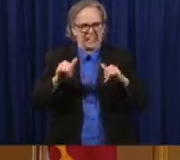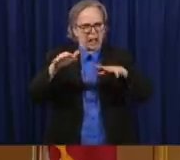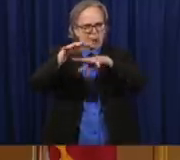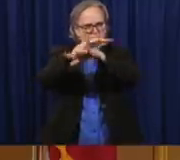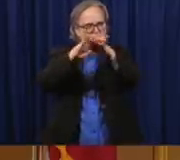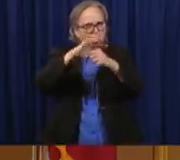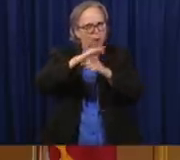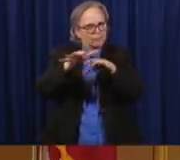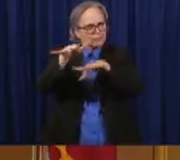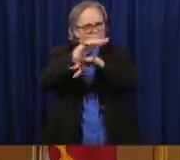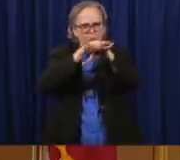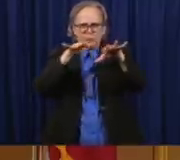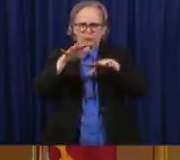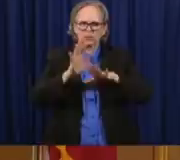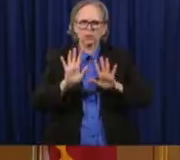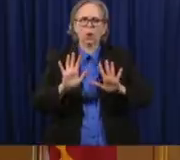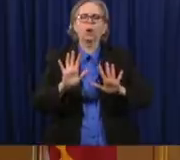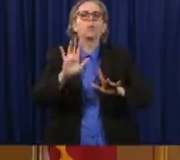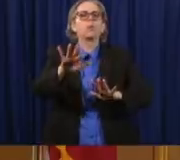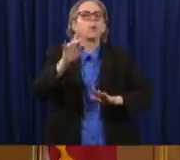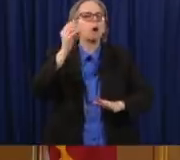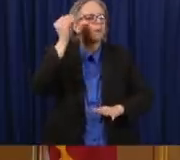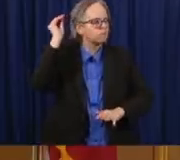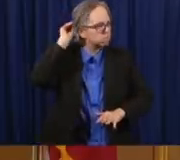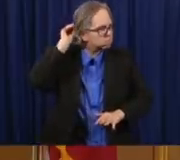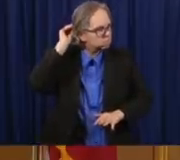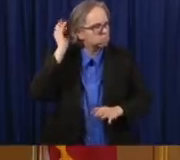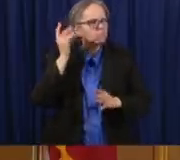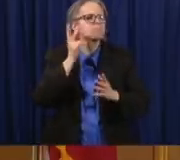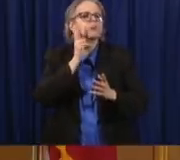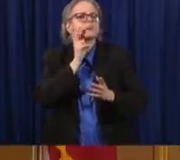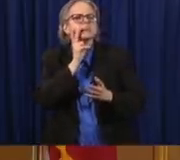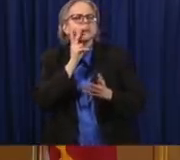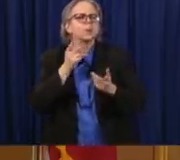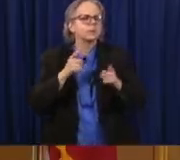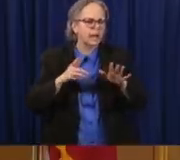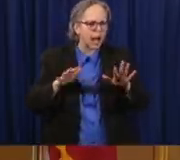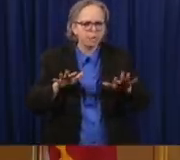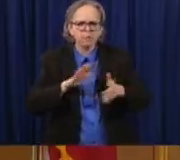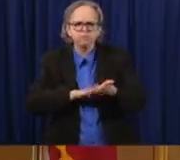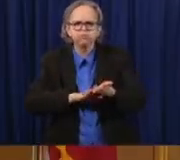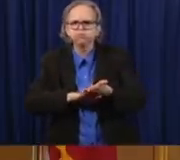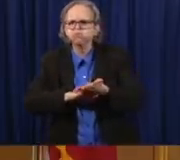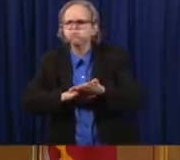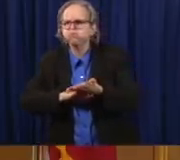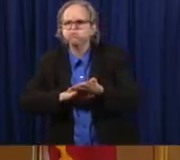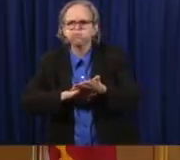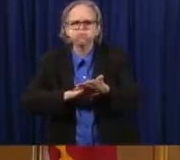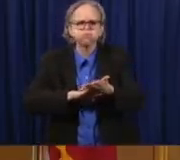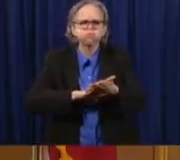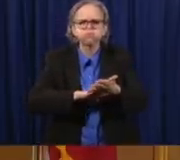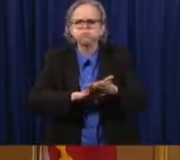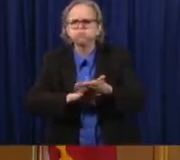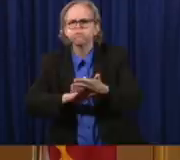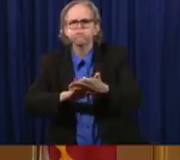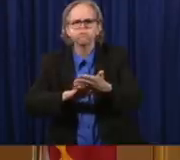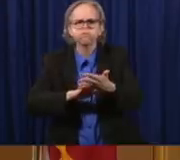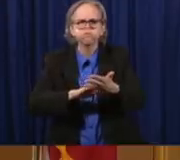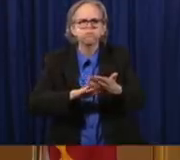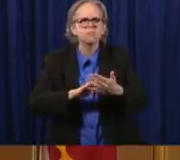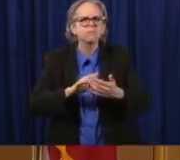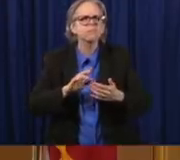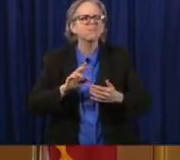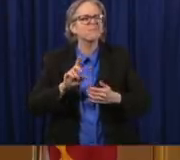take a look, we'll kind of look at where we are. But as we look at the sequence of what things